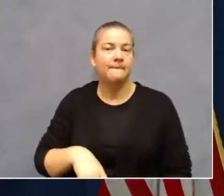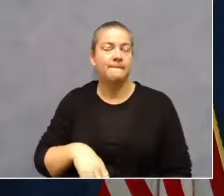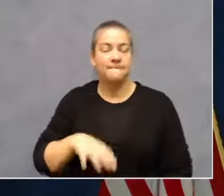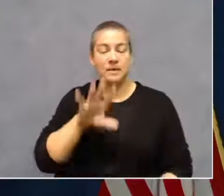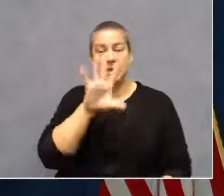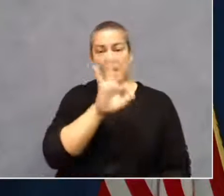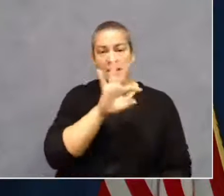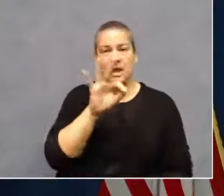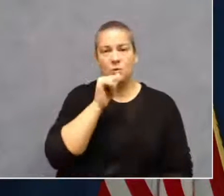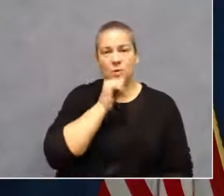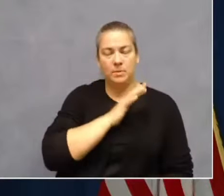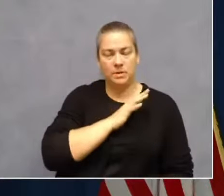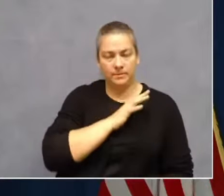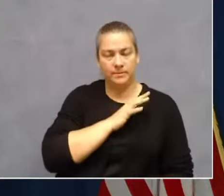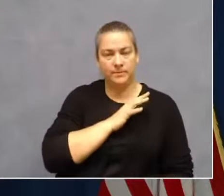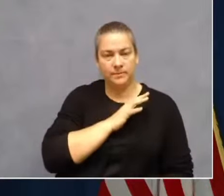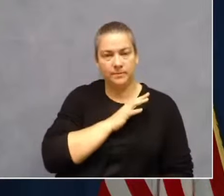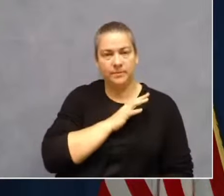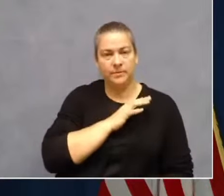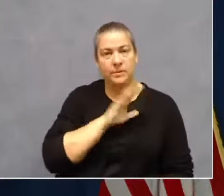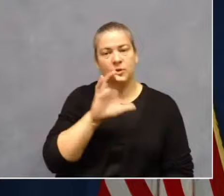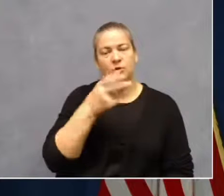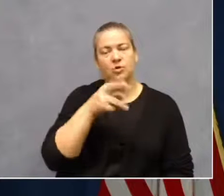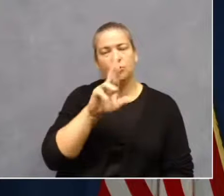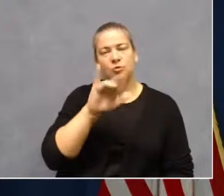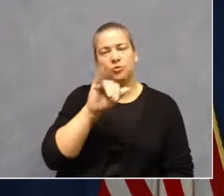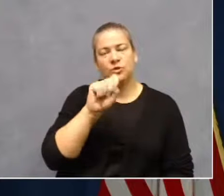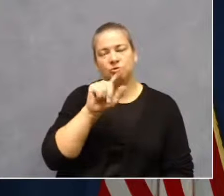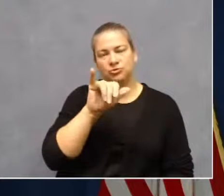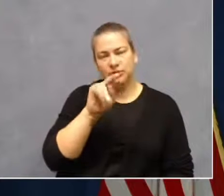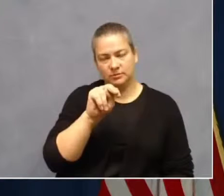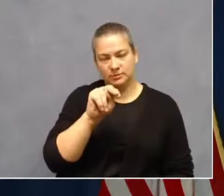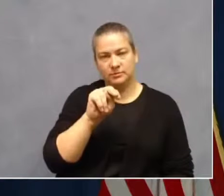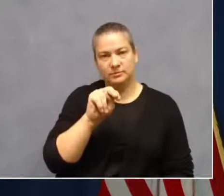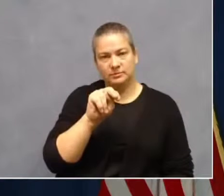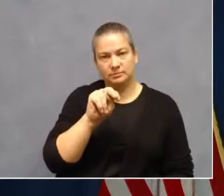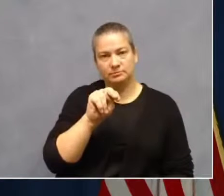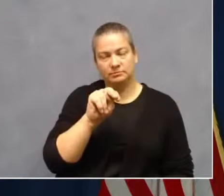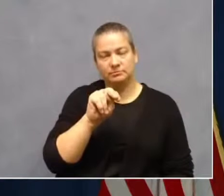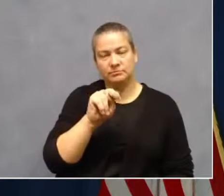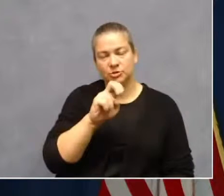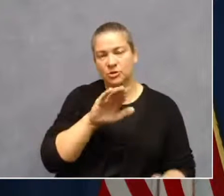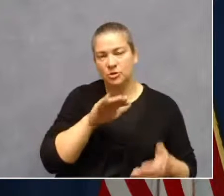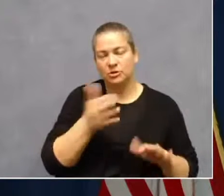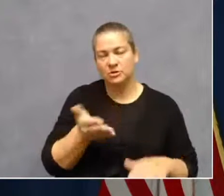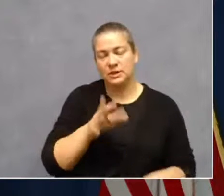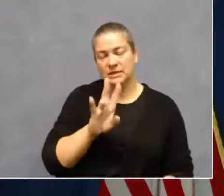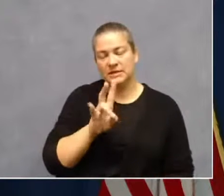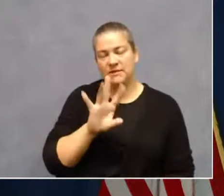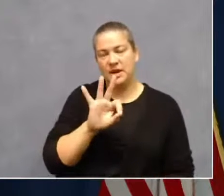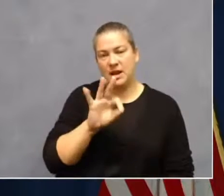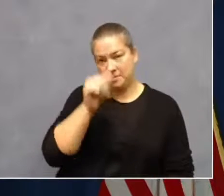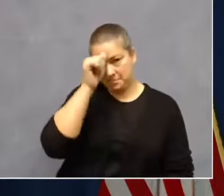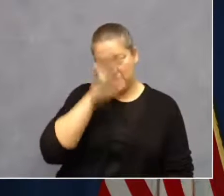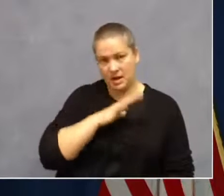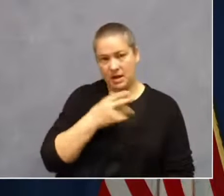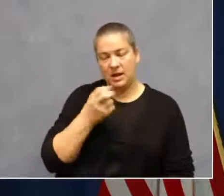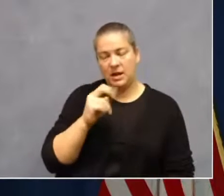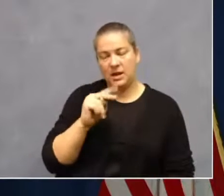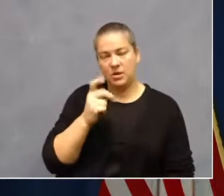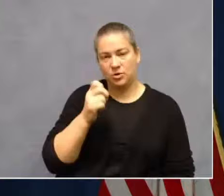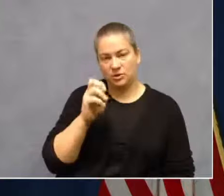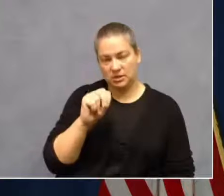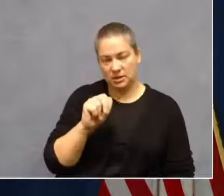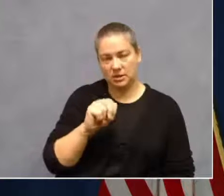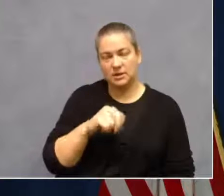woman from Christian, which we lost, a 79-year-old man from Henderson, a